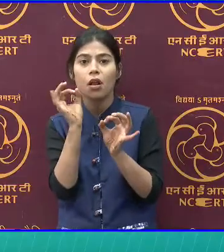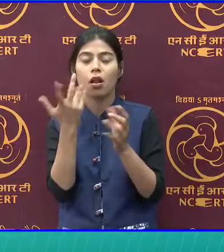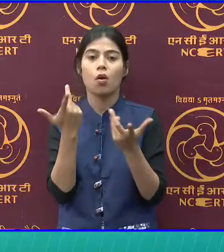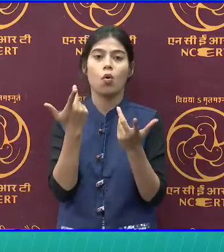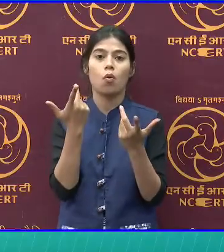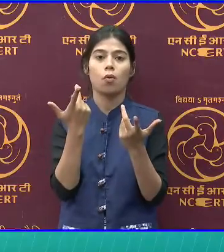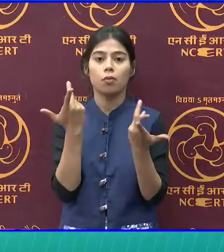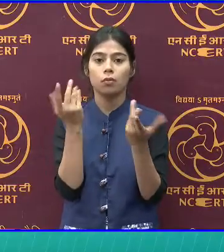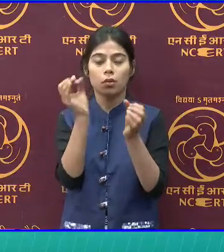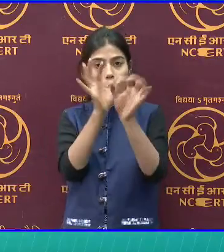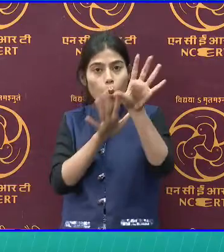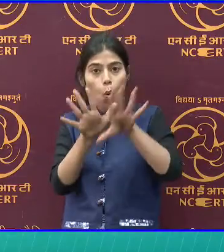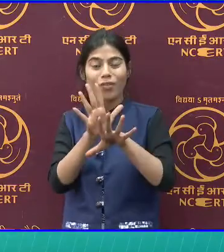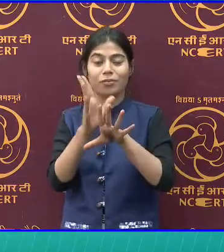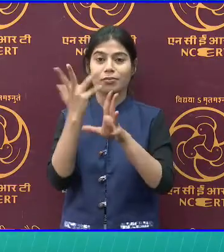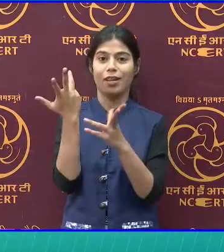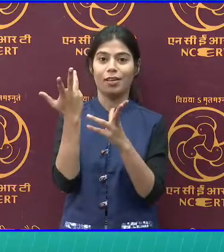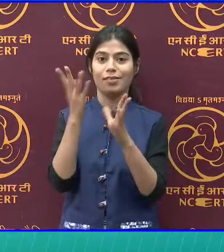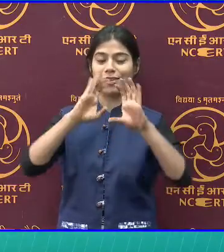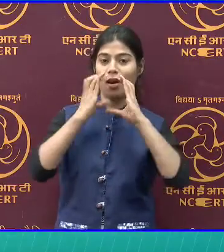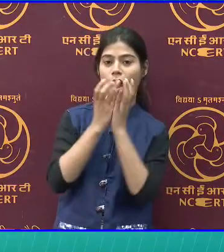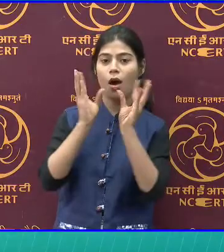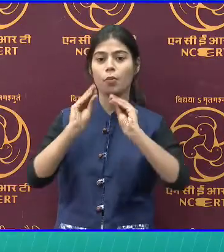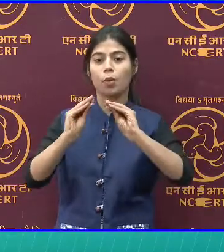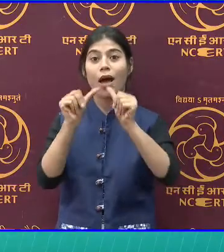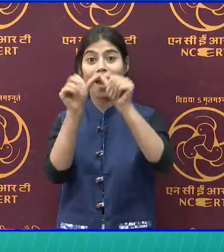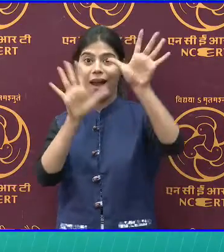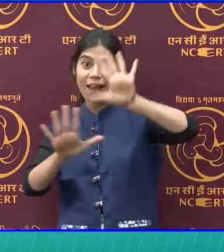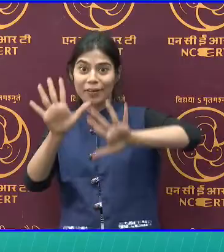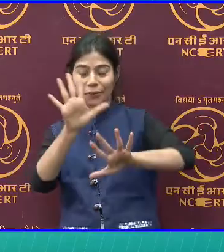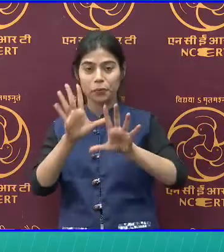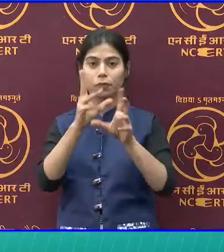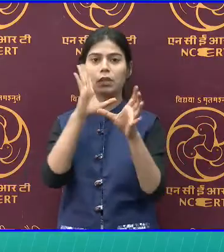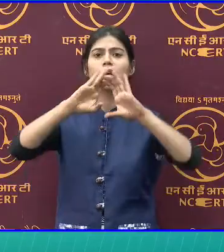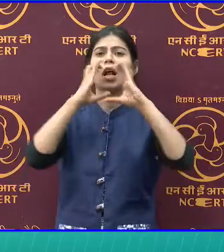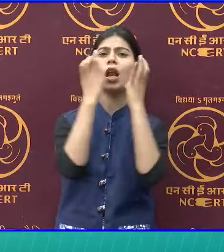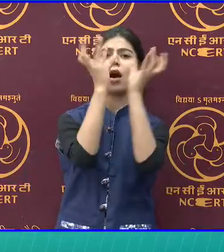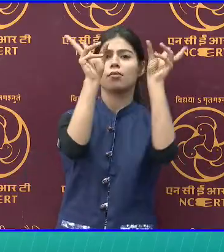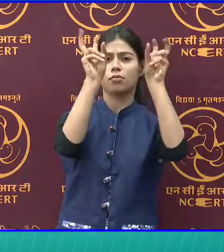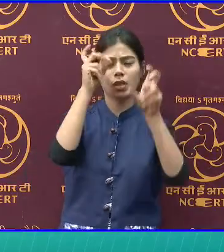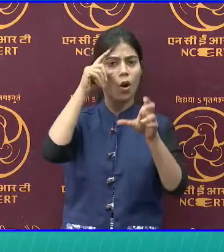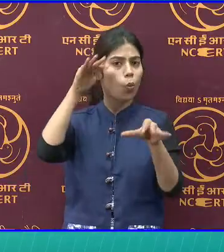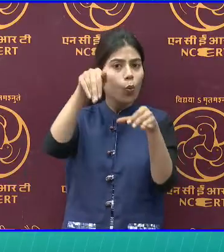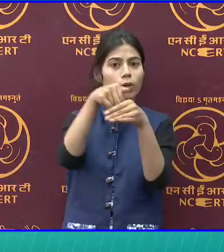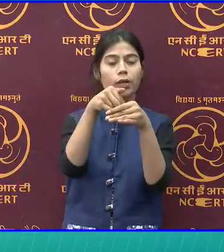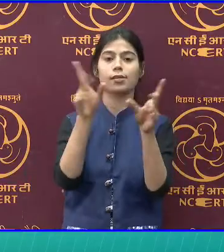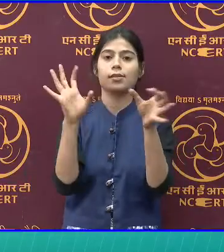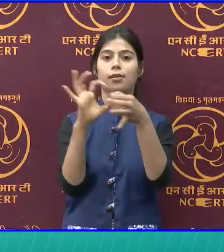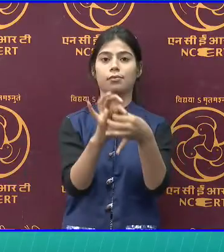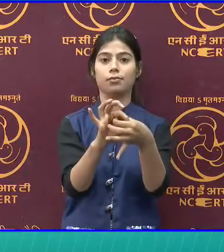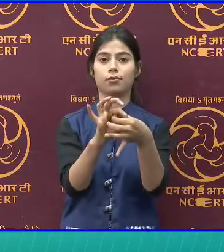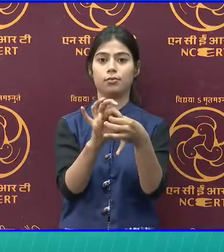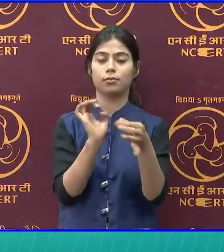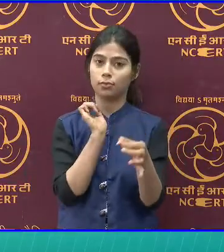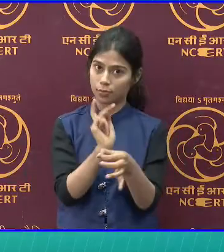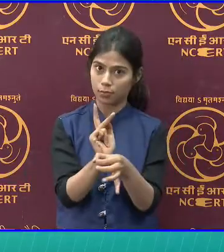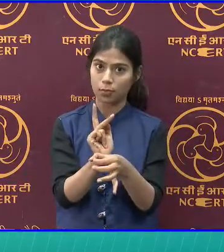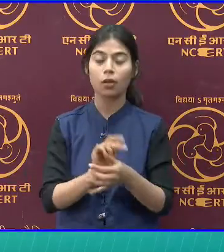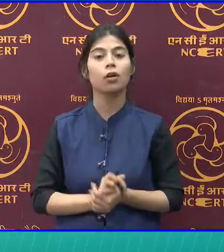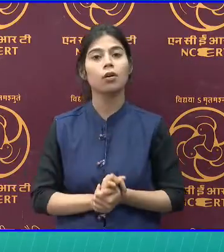to organize your classroom activity based on the context in which you are living actually. Okay.